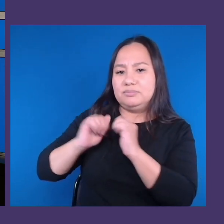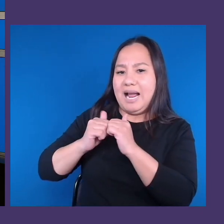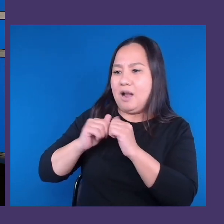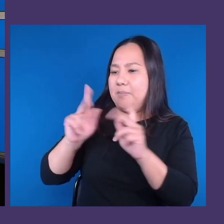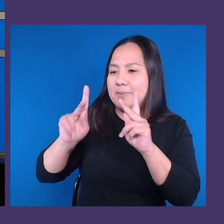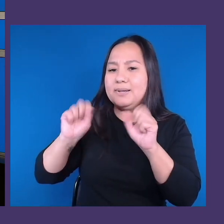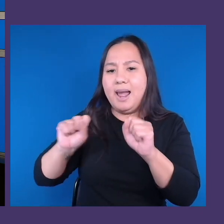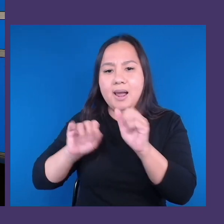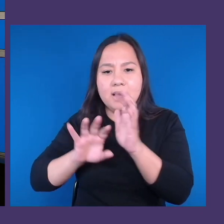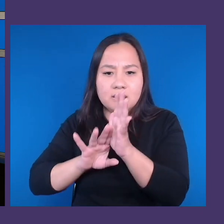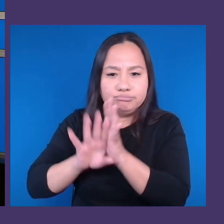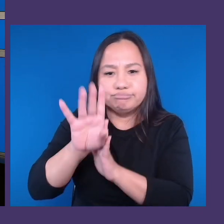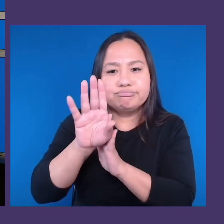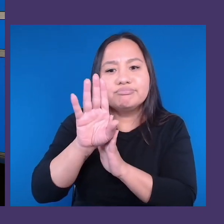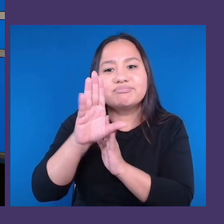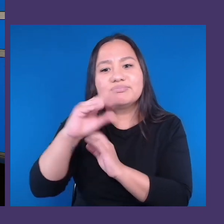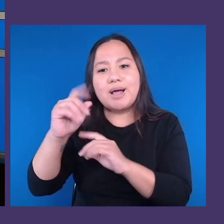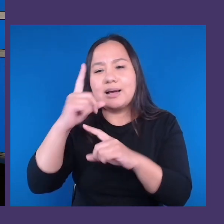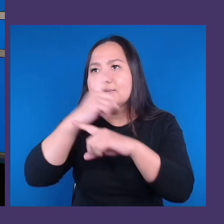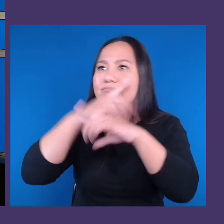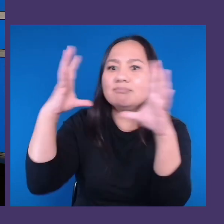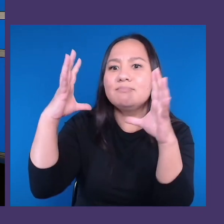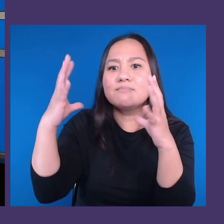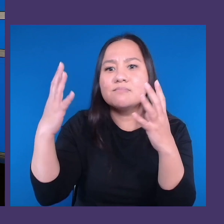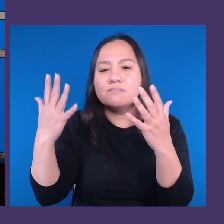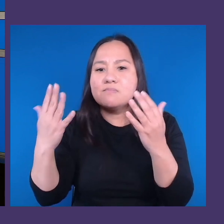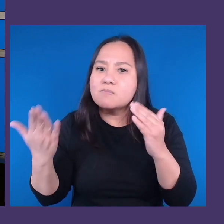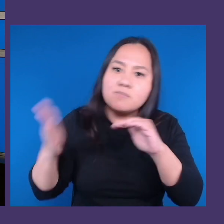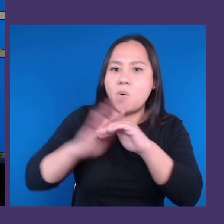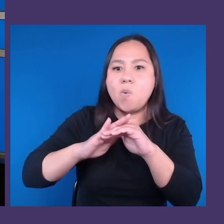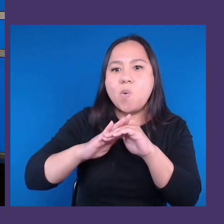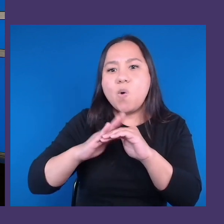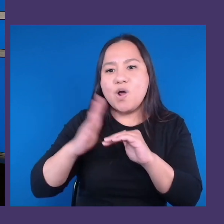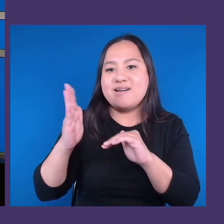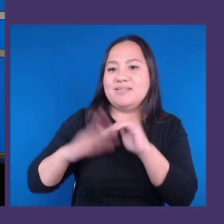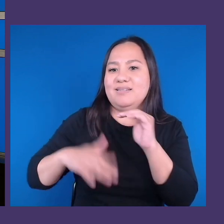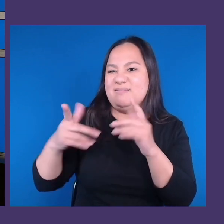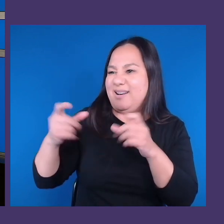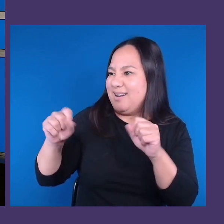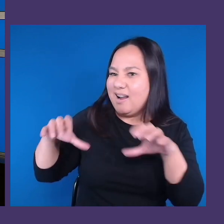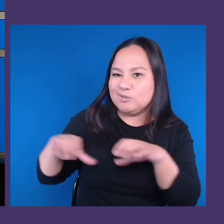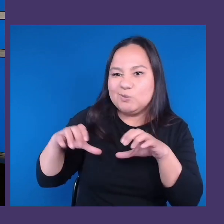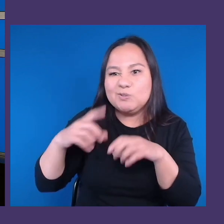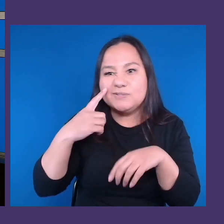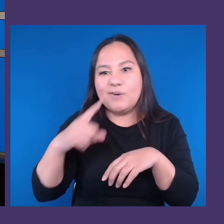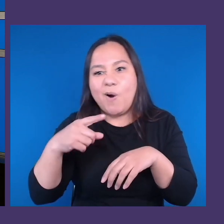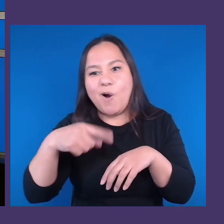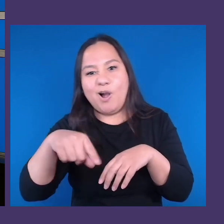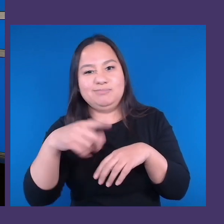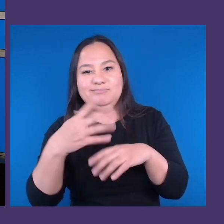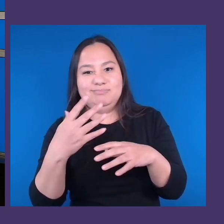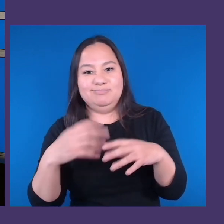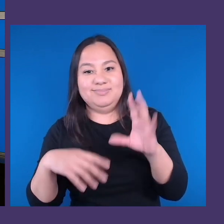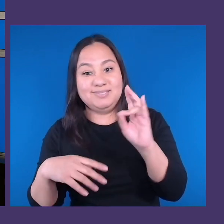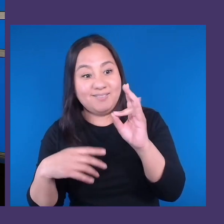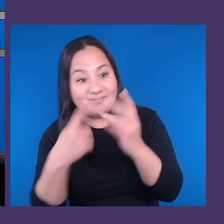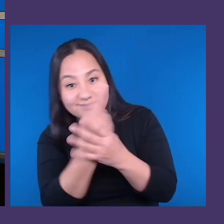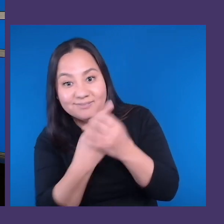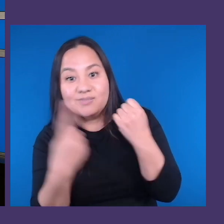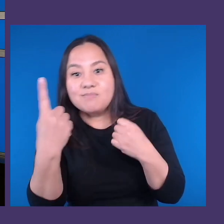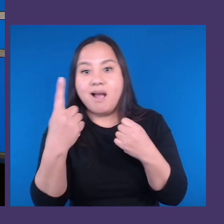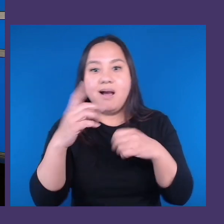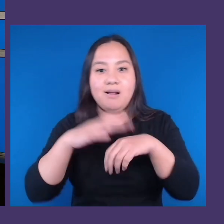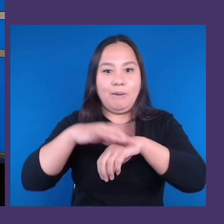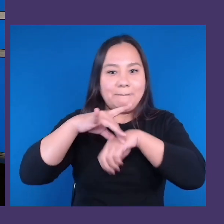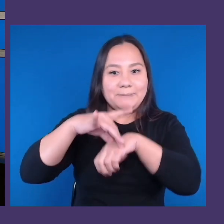even more that they can do for the 1 out of every 7 people on planet Earth, the people with